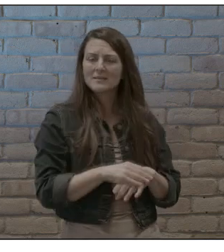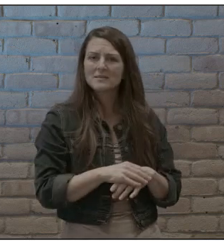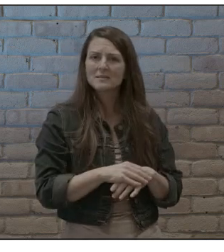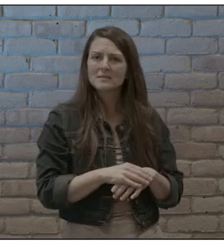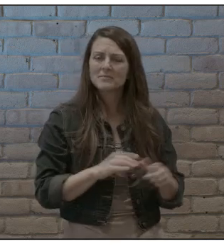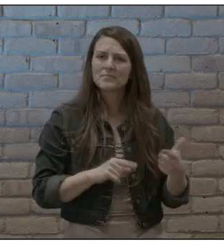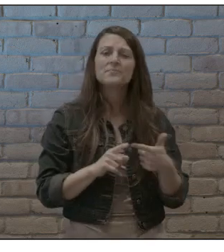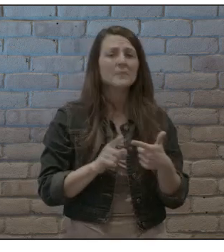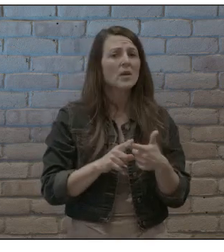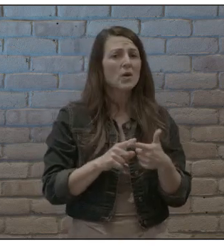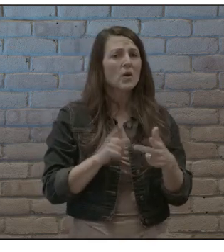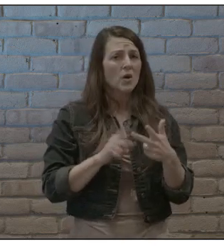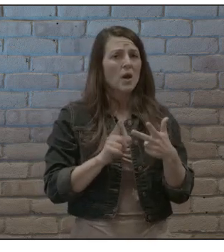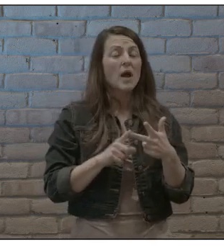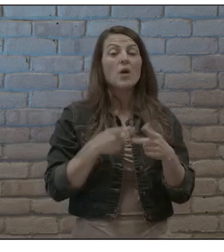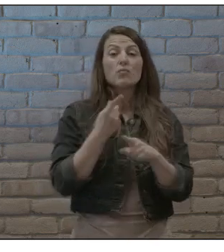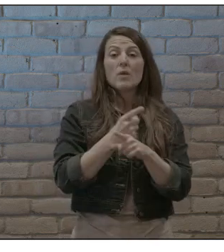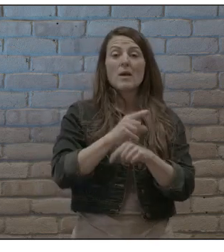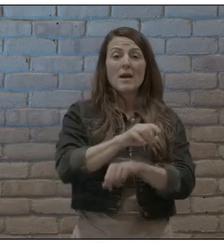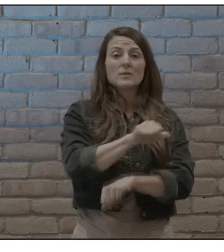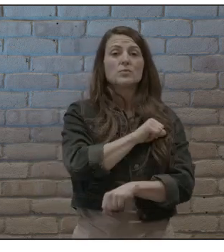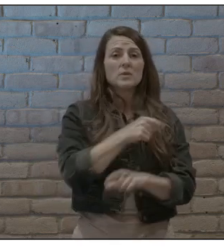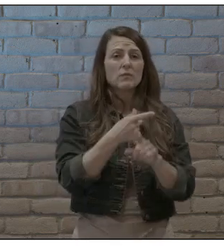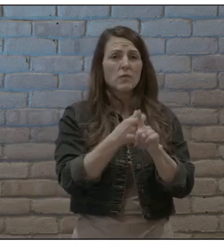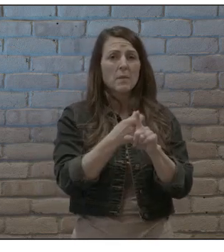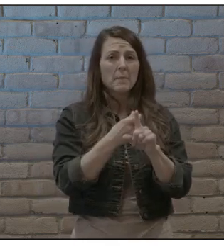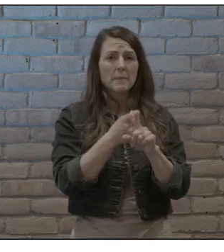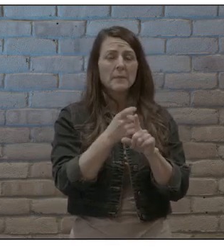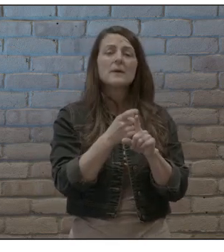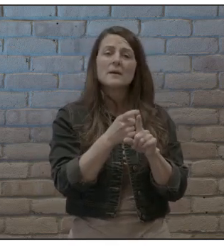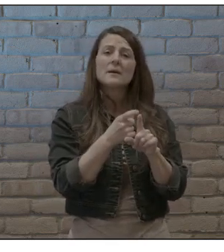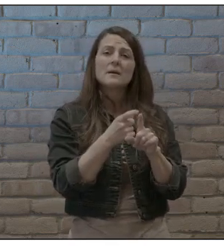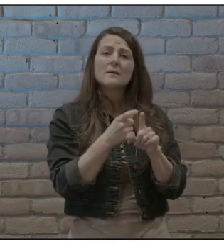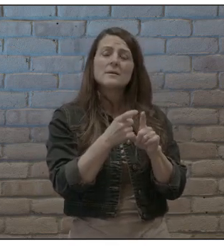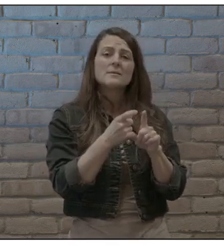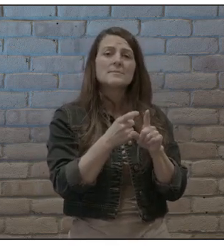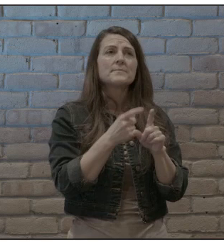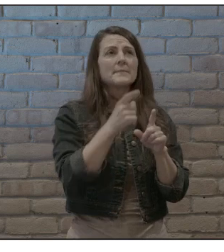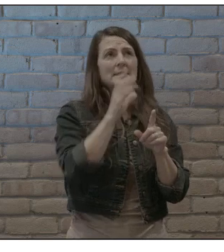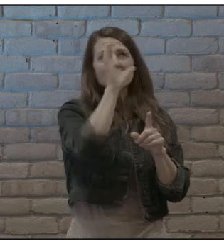Finally, a right attitude comes by seeking God in his story.